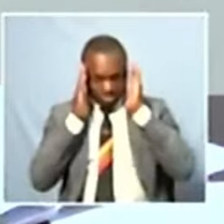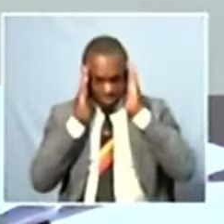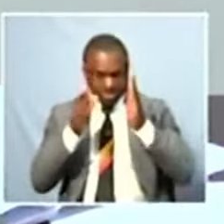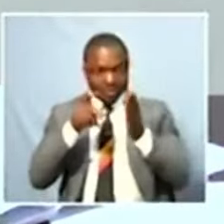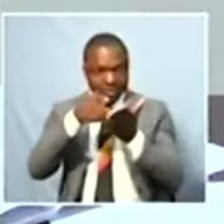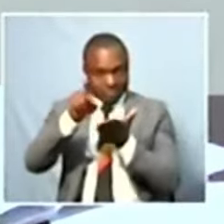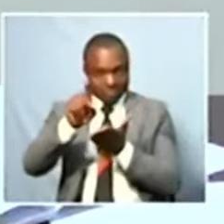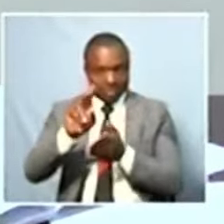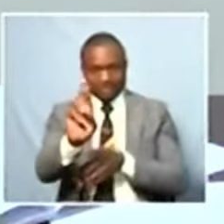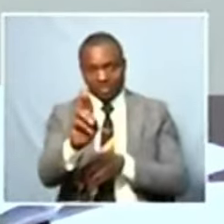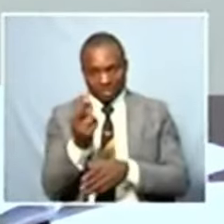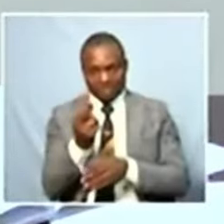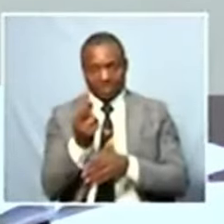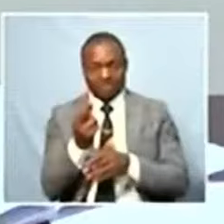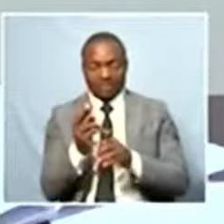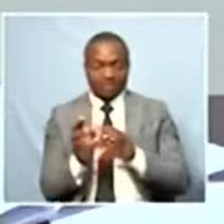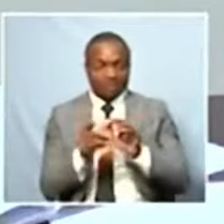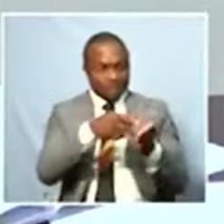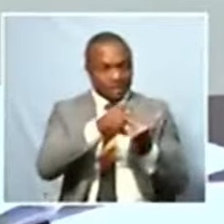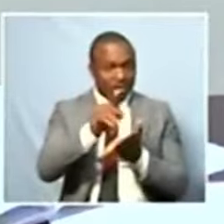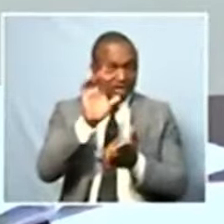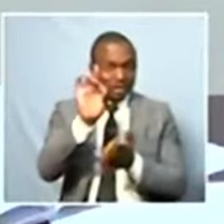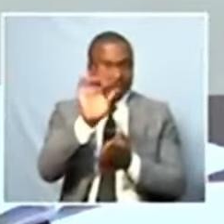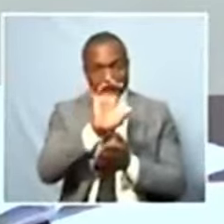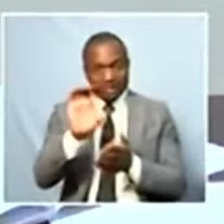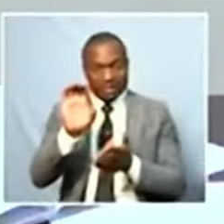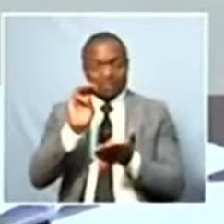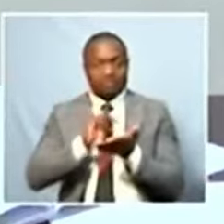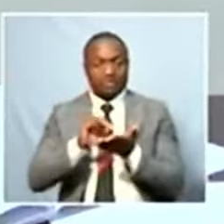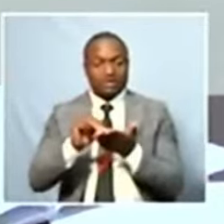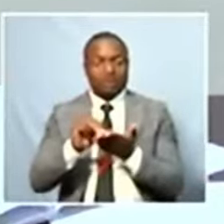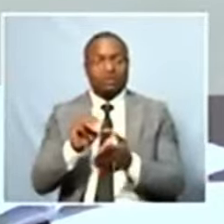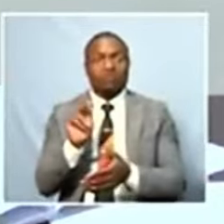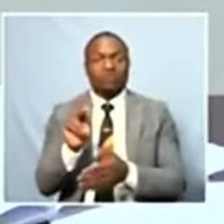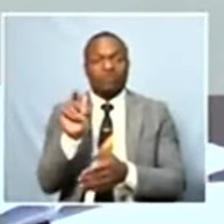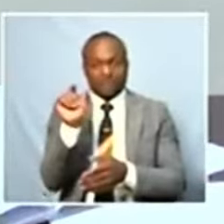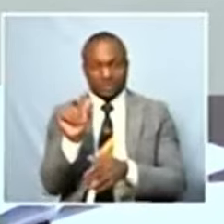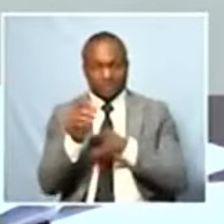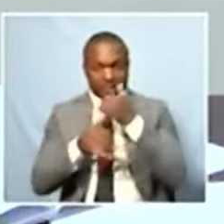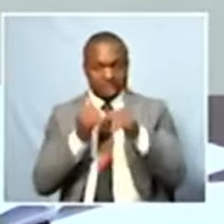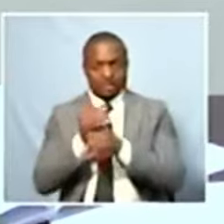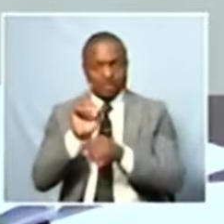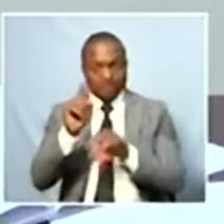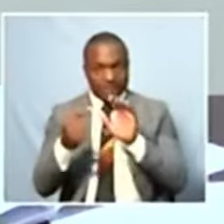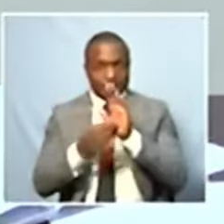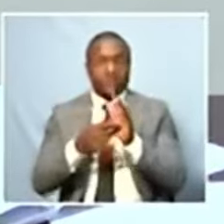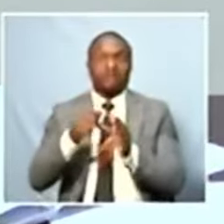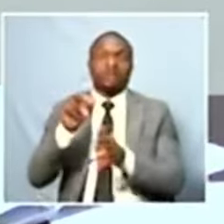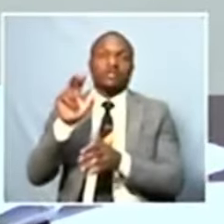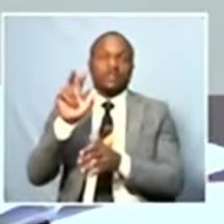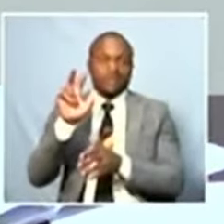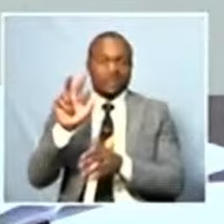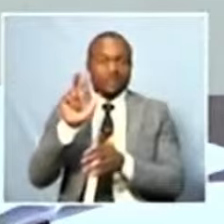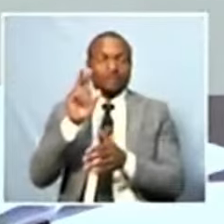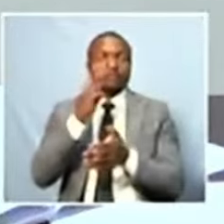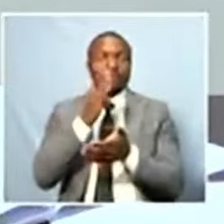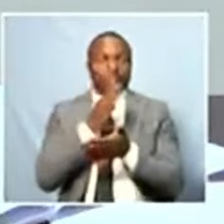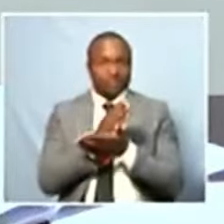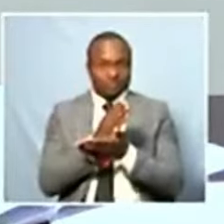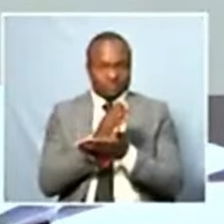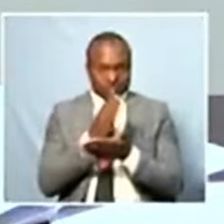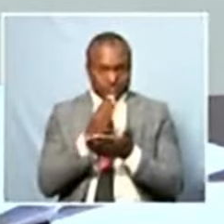refunds. We've moved from paying 800 million kwacha per year to 1.3 billion per